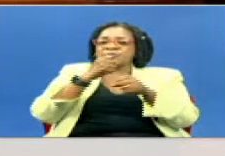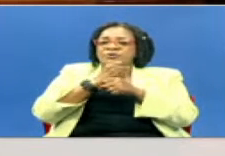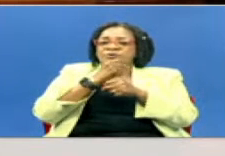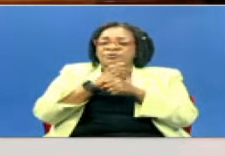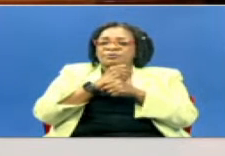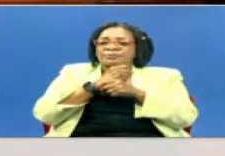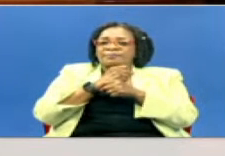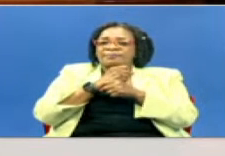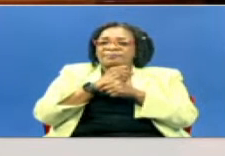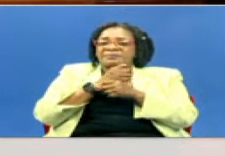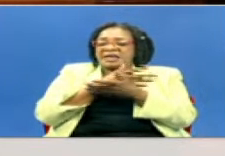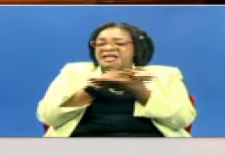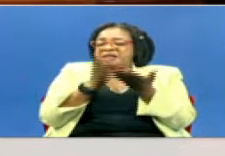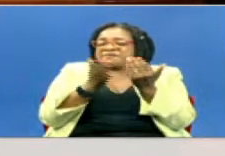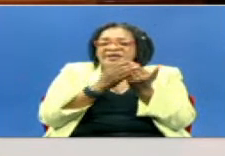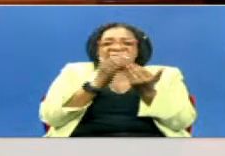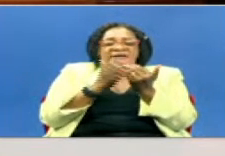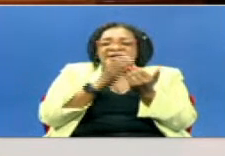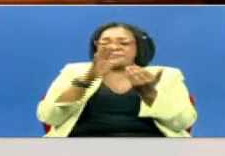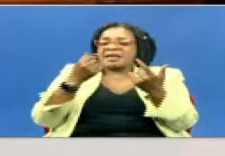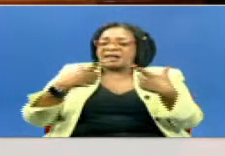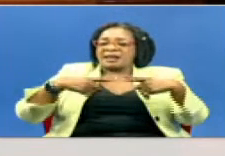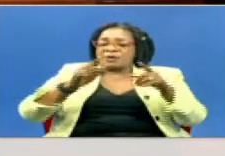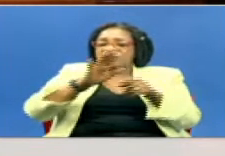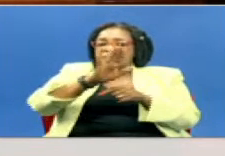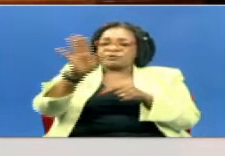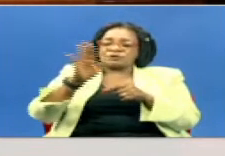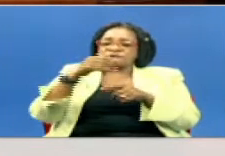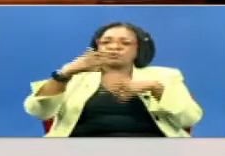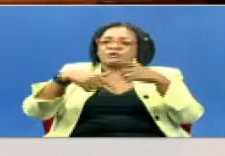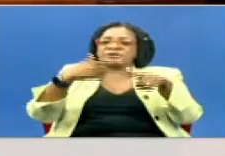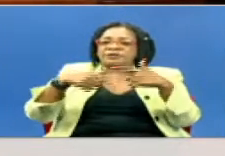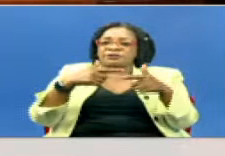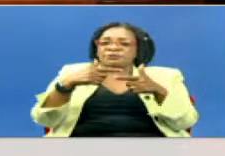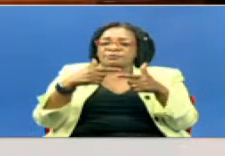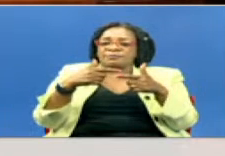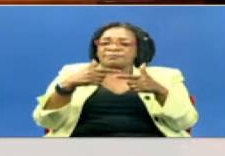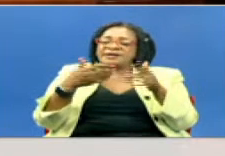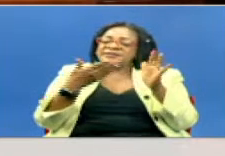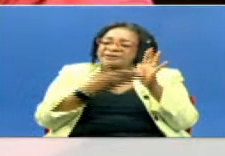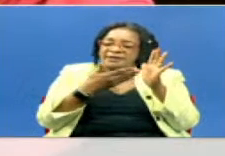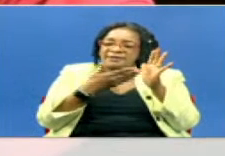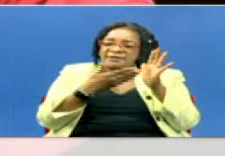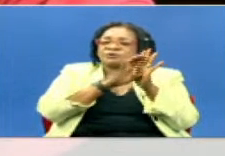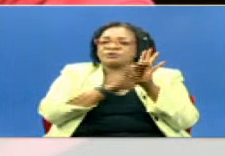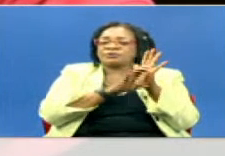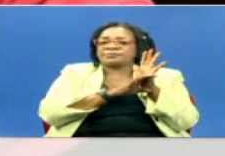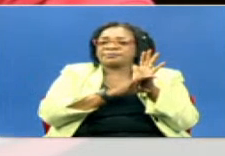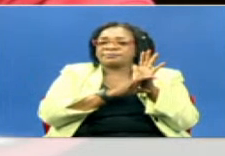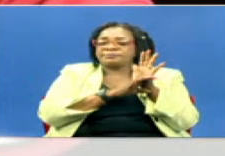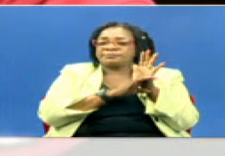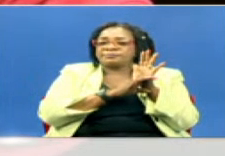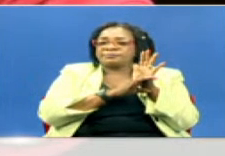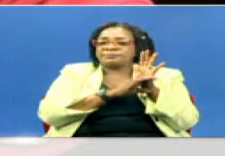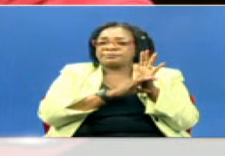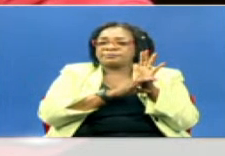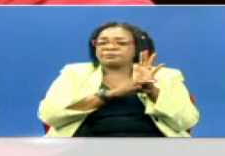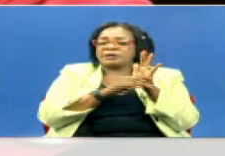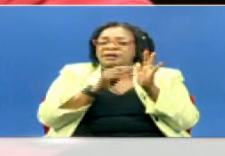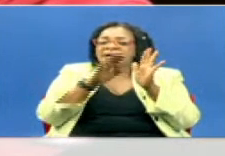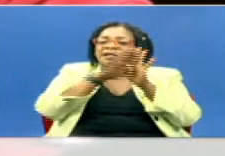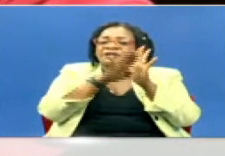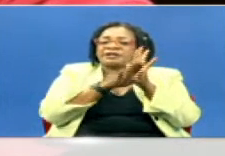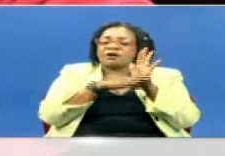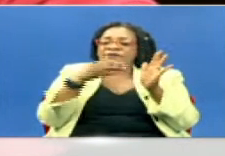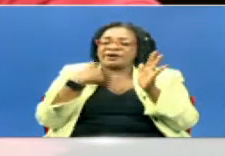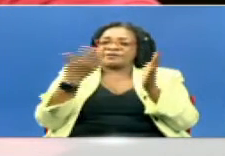Umoja any favor by allowing those things to continue, because they're in the Constitution. So if not a protest, what exactly was the key agenda of holding this